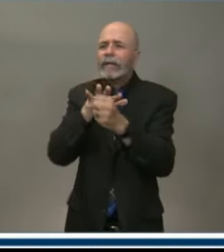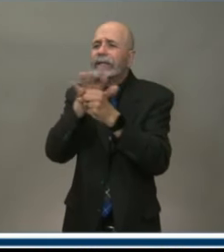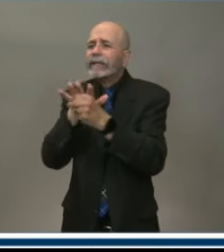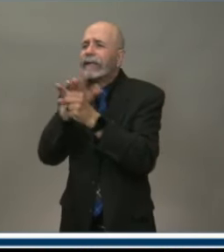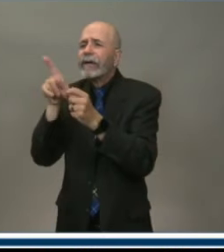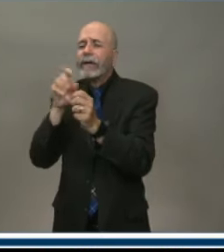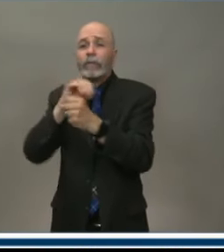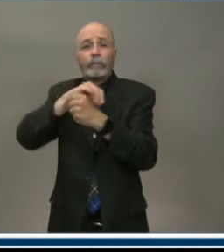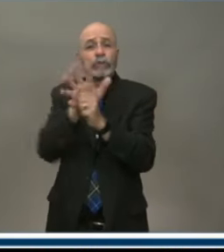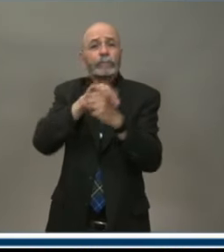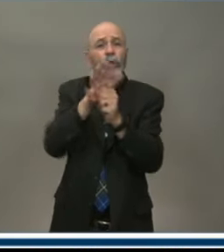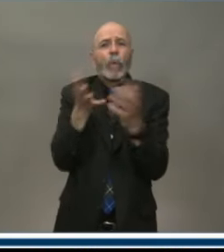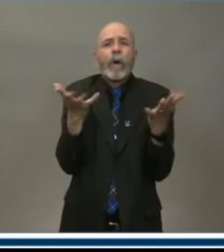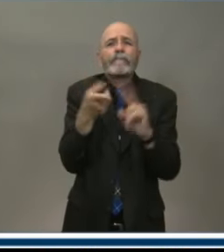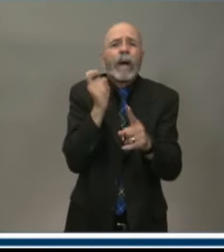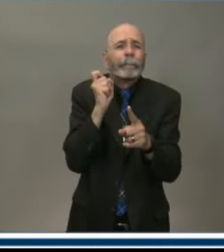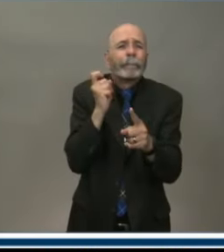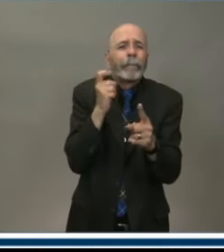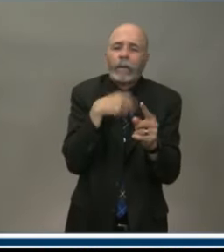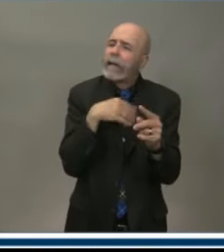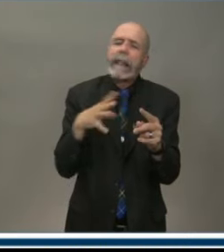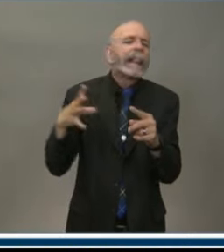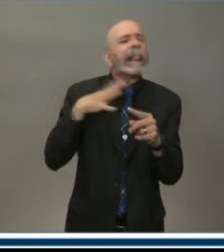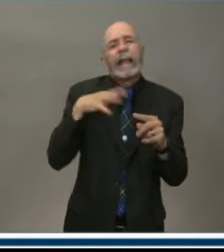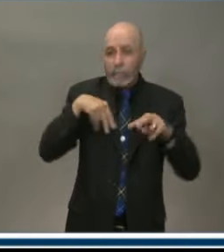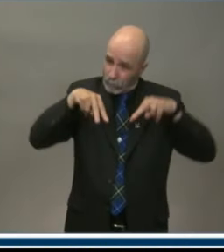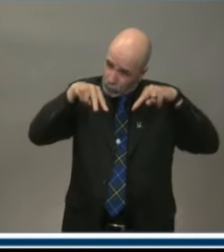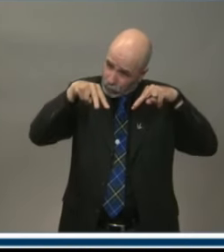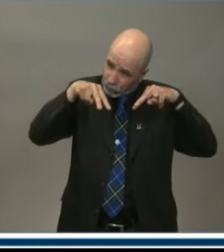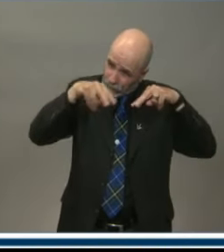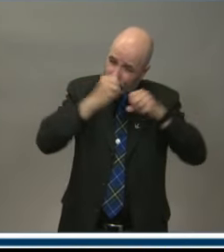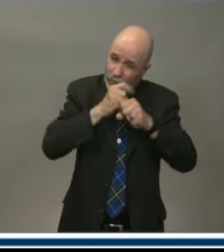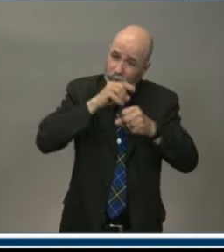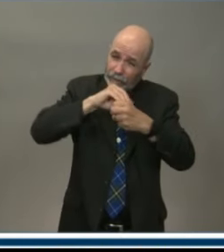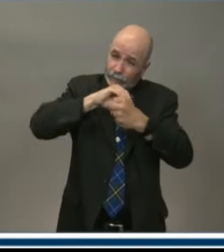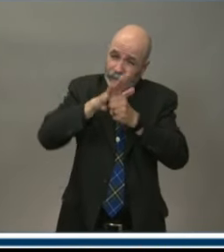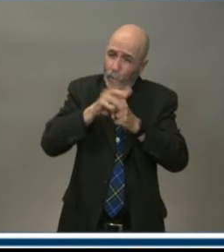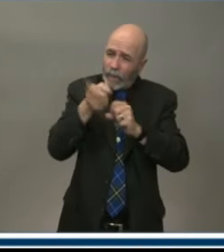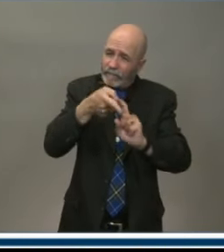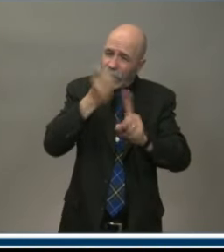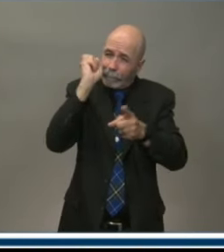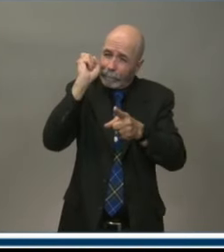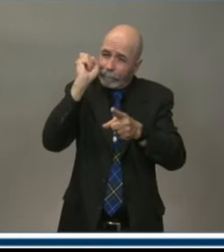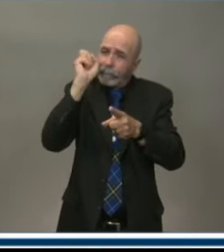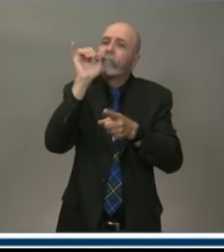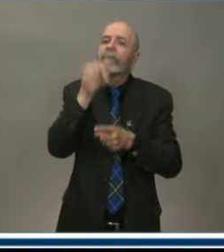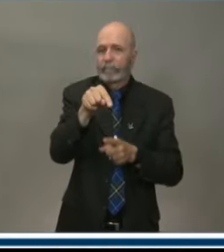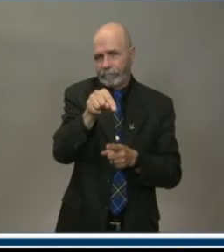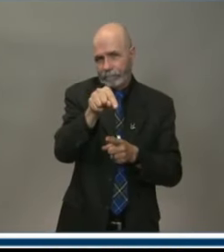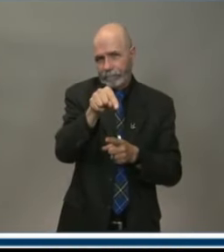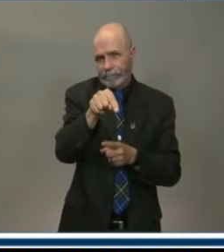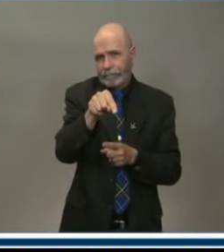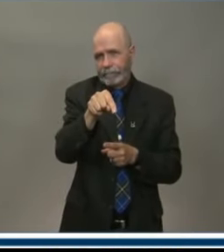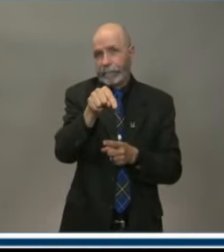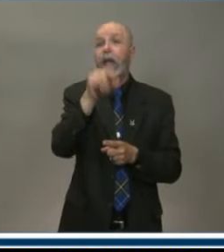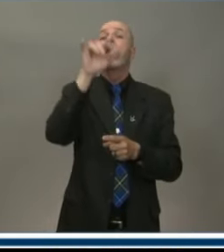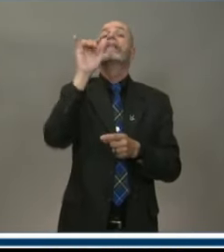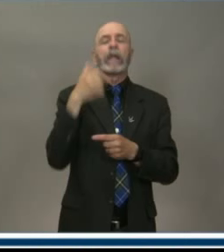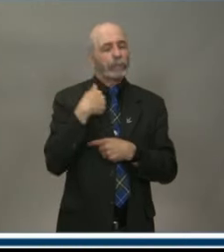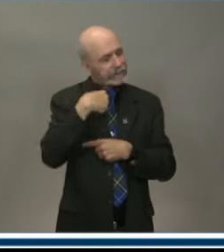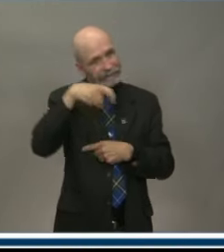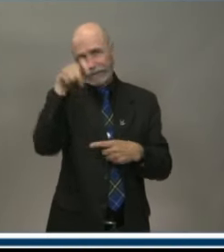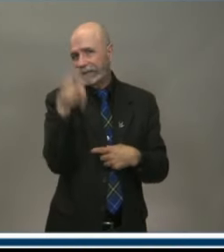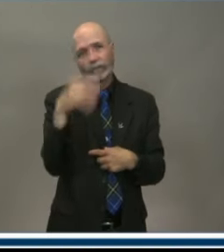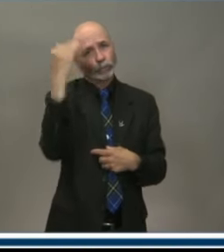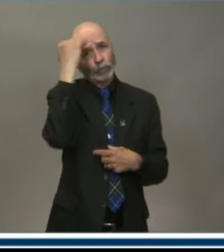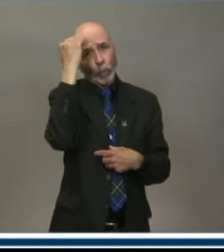the disease carefully and have the right approaches in place to follow up cases. So those are the pieces that we have to make sure